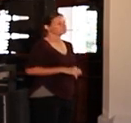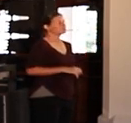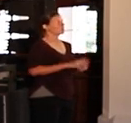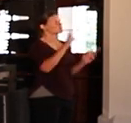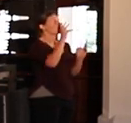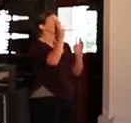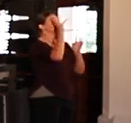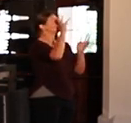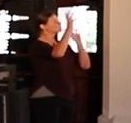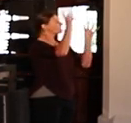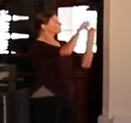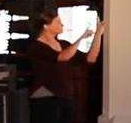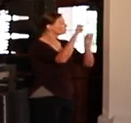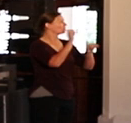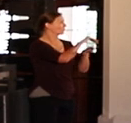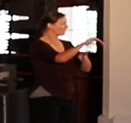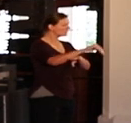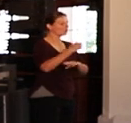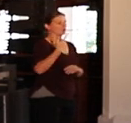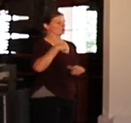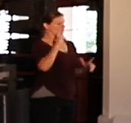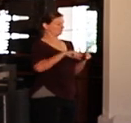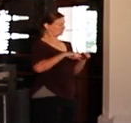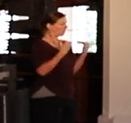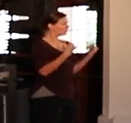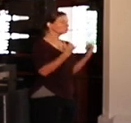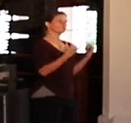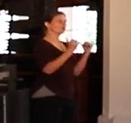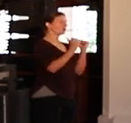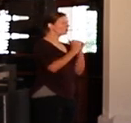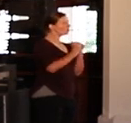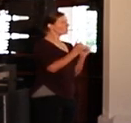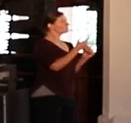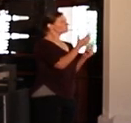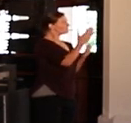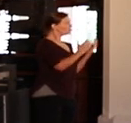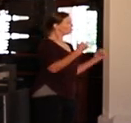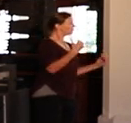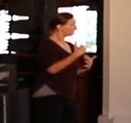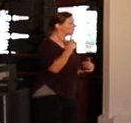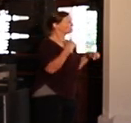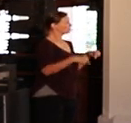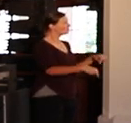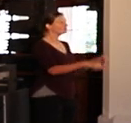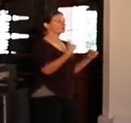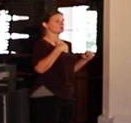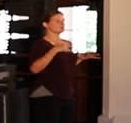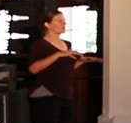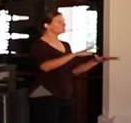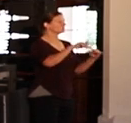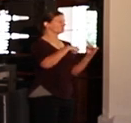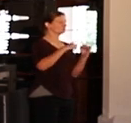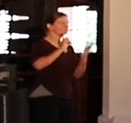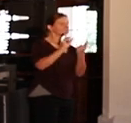Creator of the stars of night, we enter this day with a certain amount of fear and trembling. We're anxious about